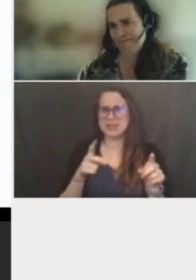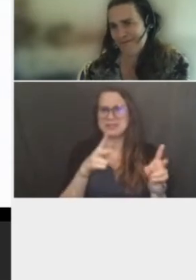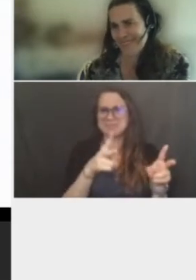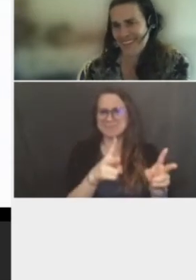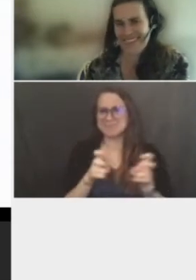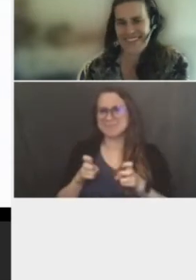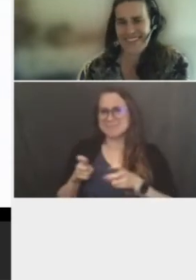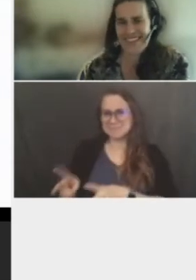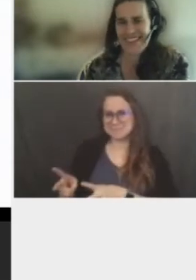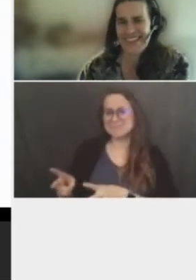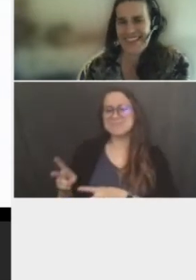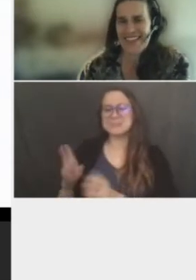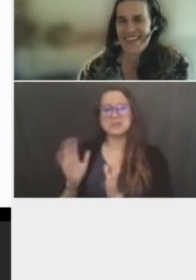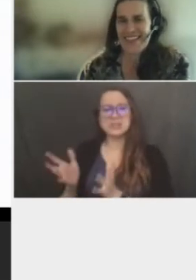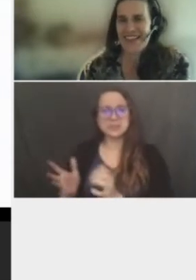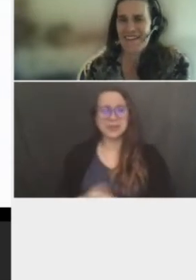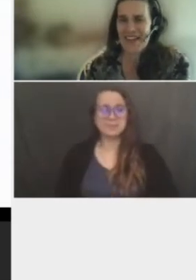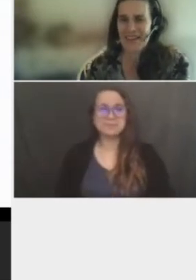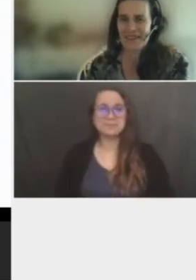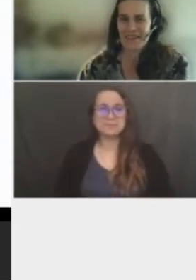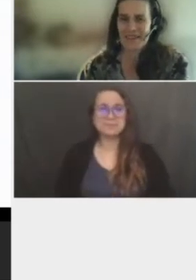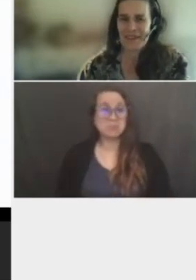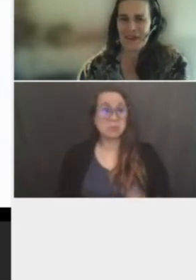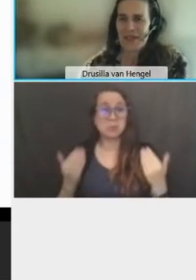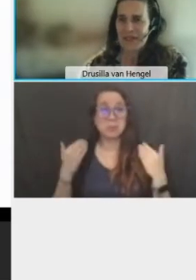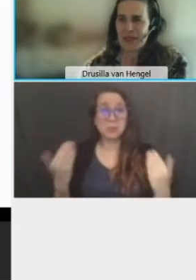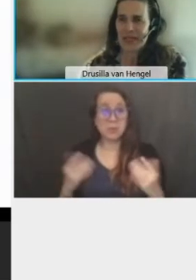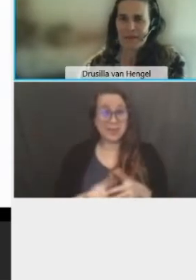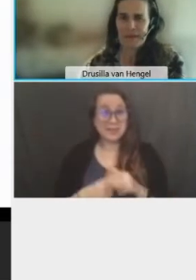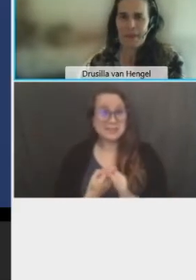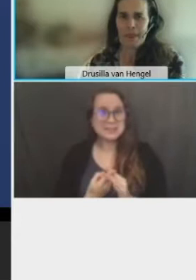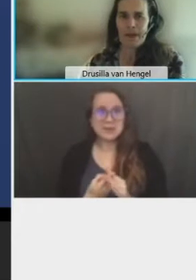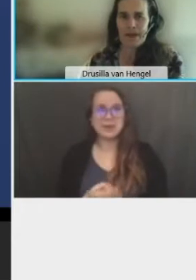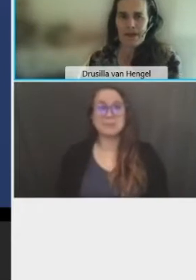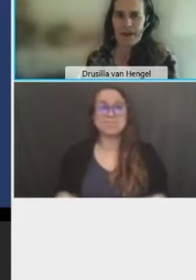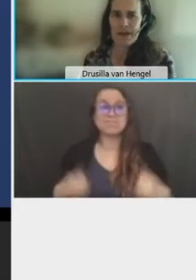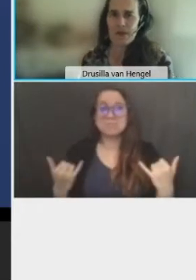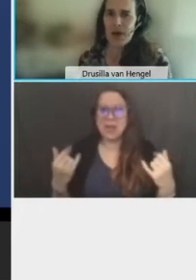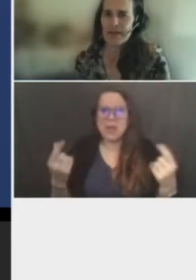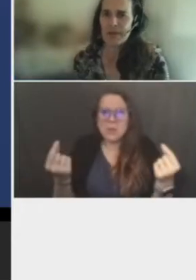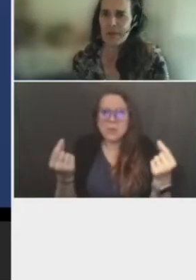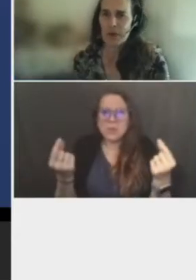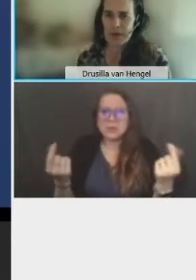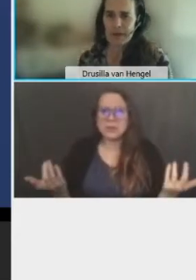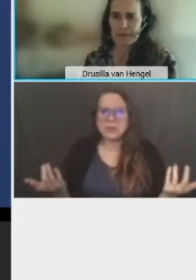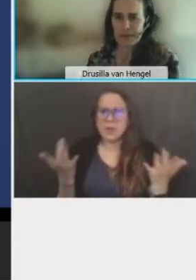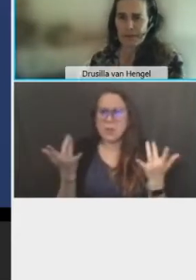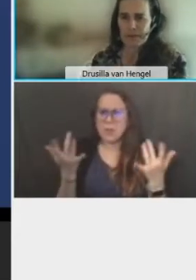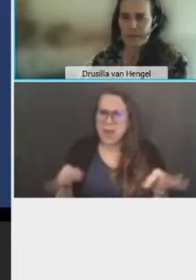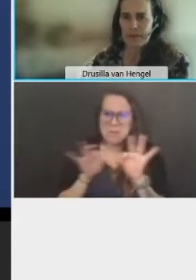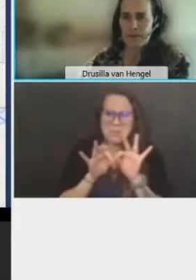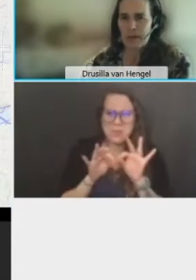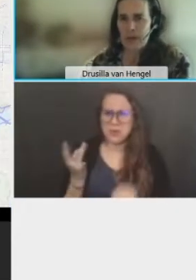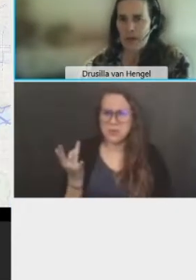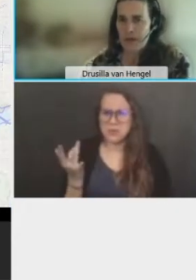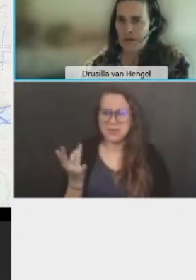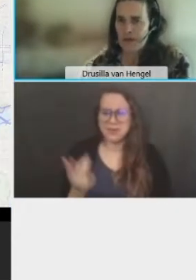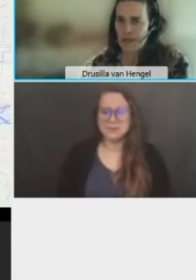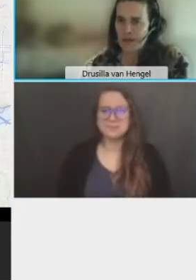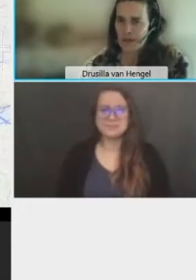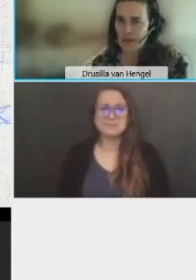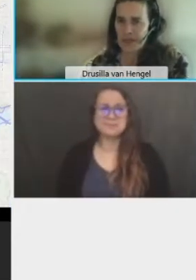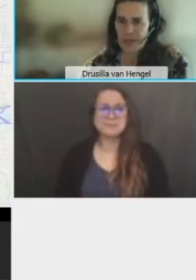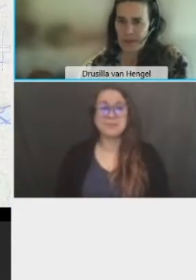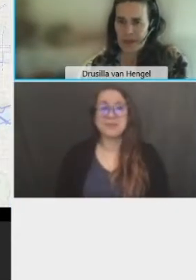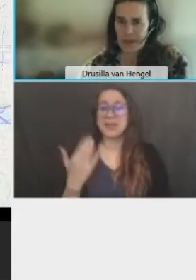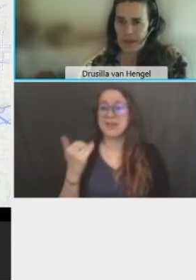please. So let's get going. What are we doing? And why is it important? The